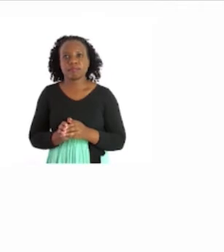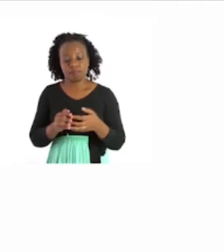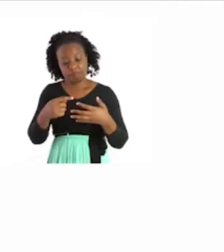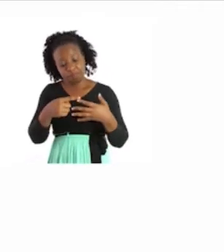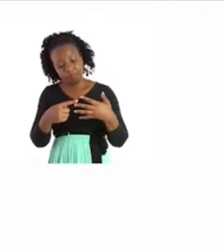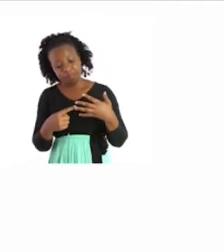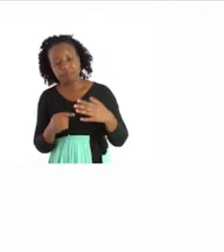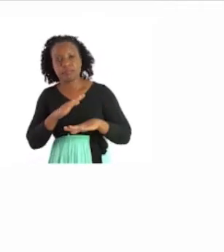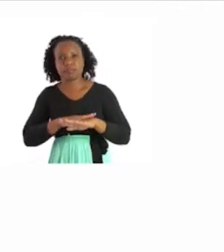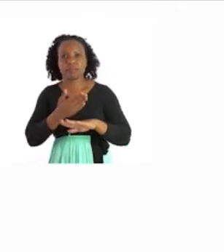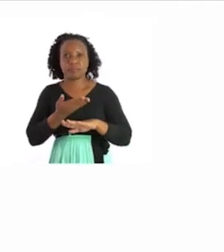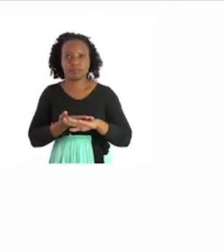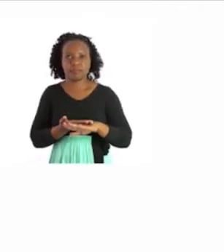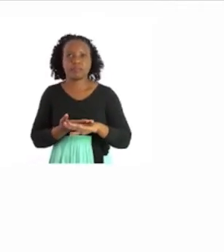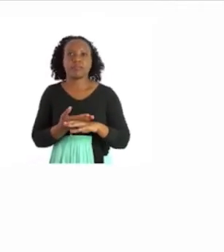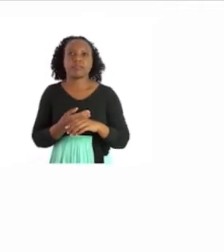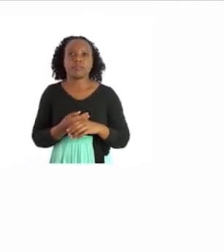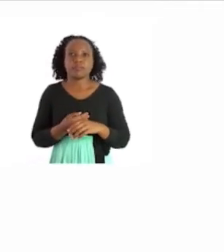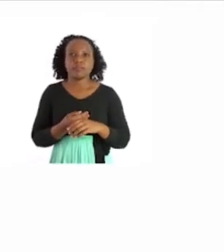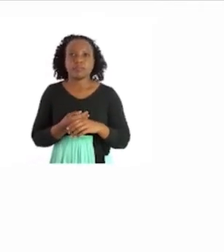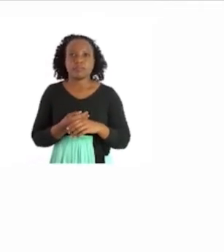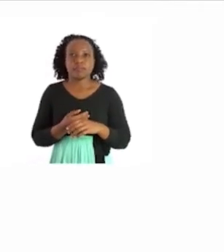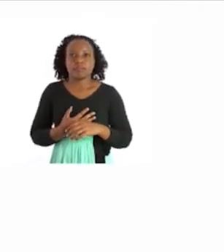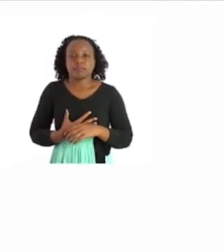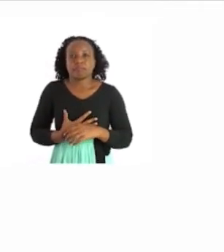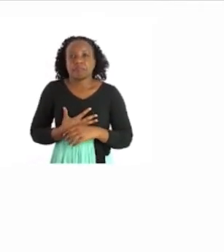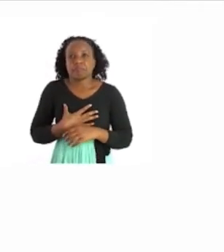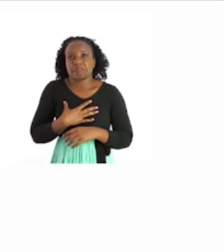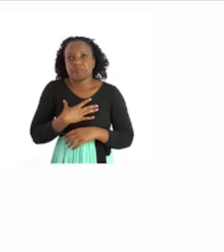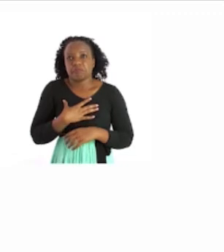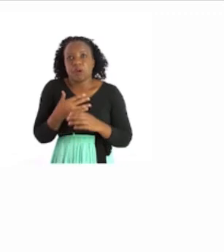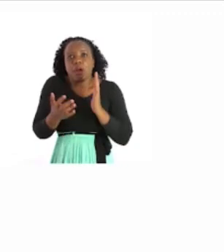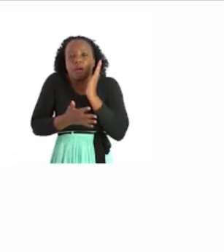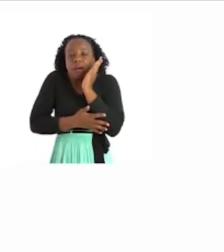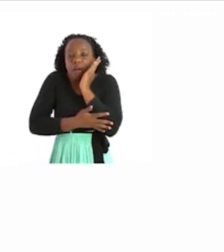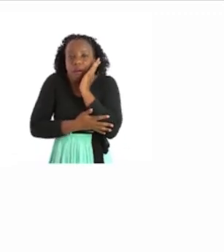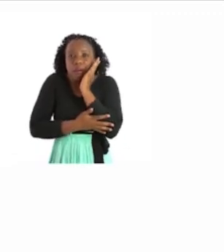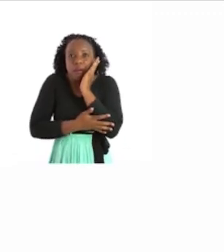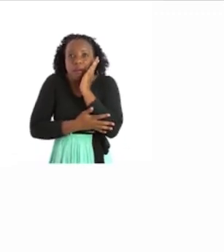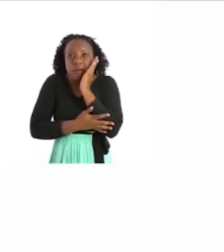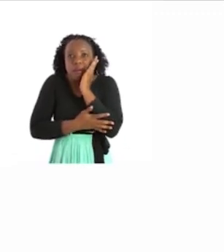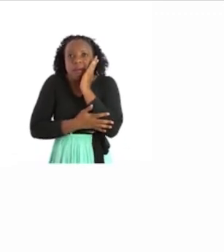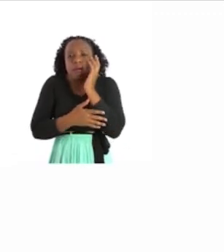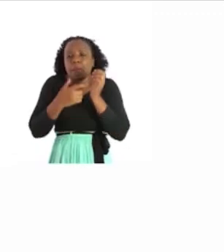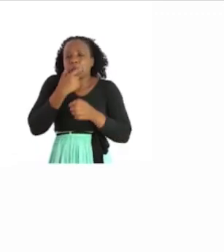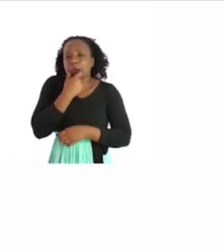of abstract nouns are anger, shock,